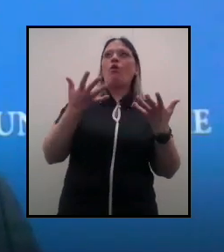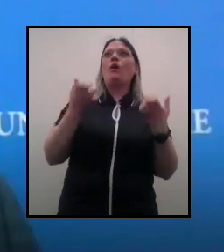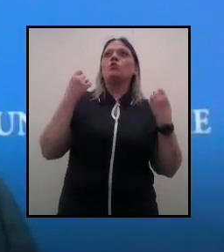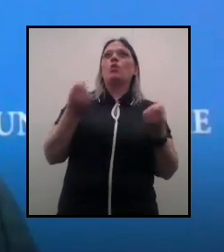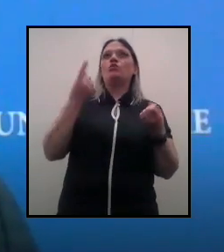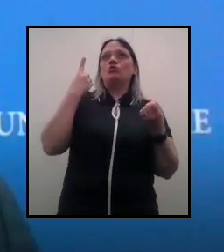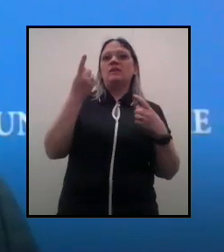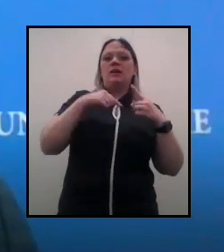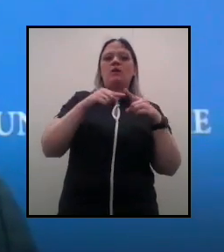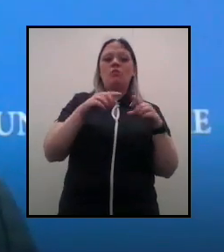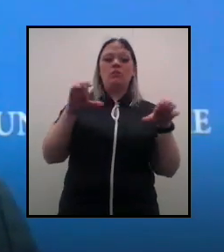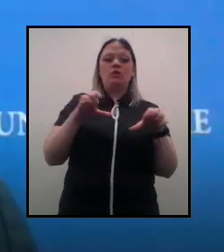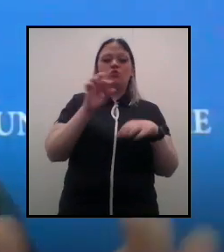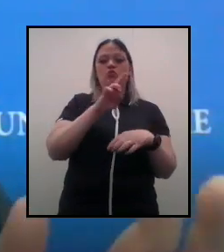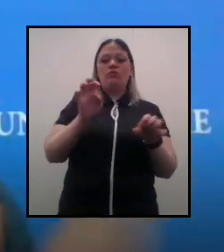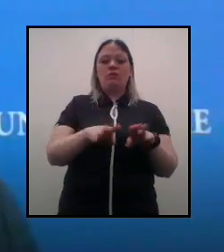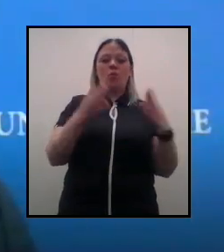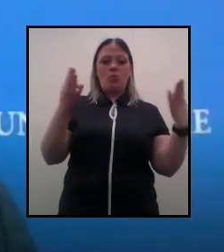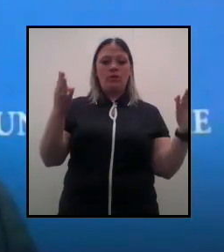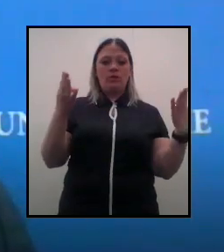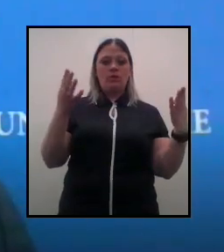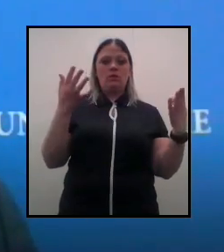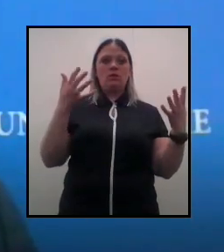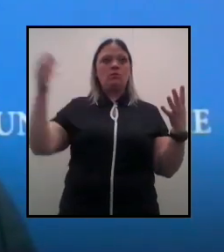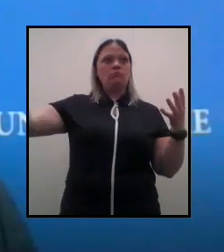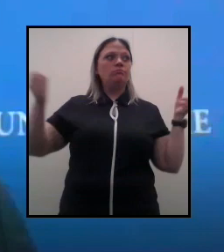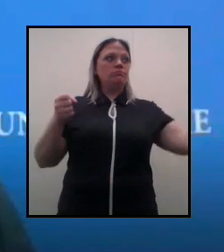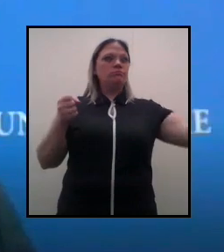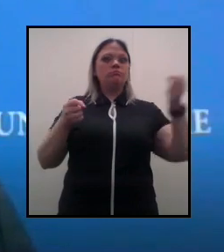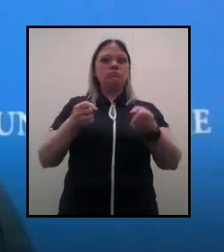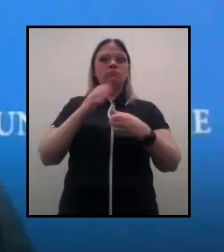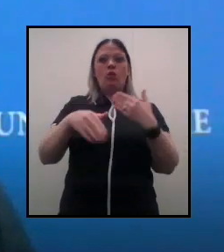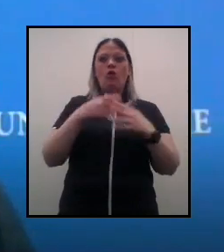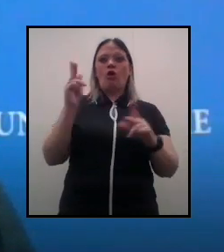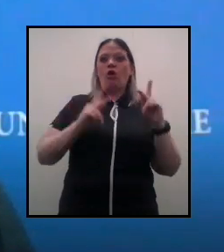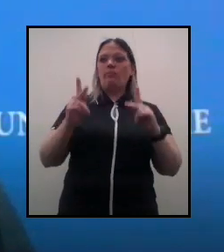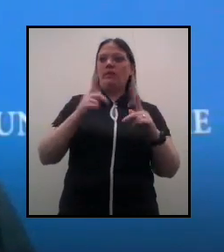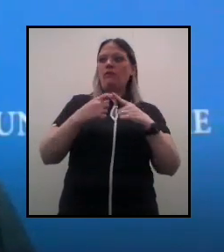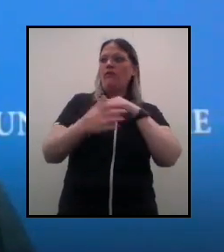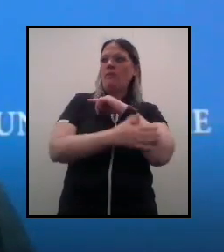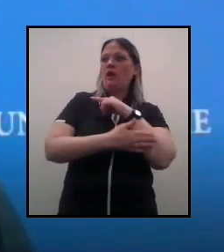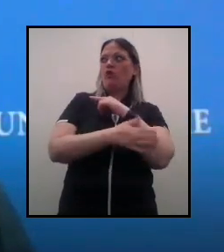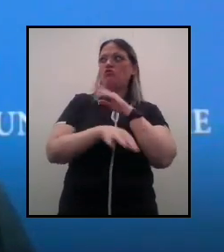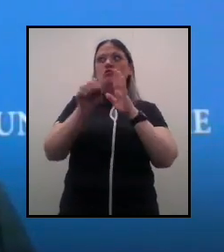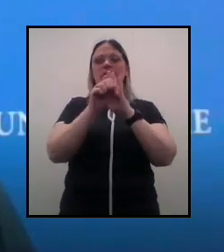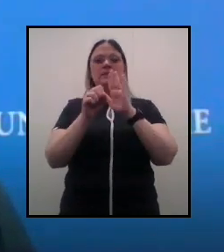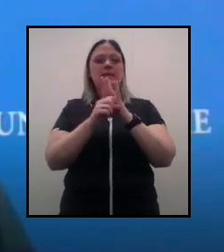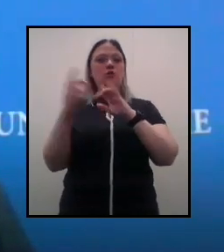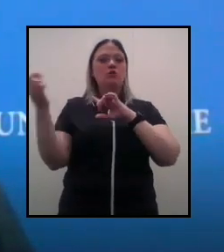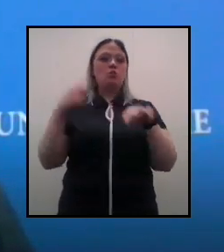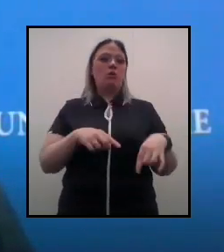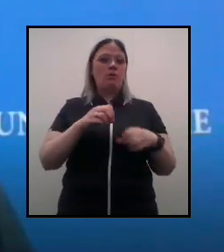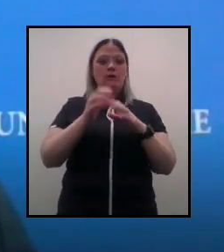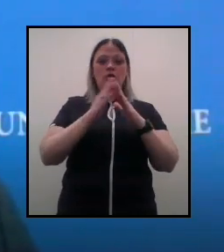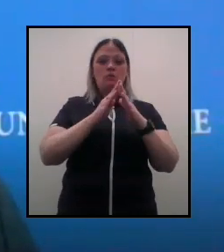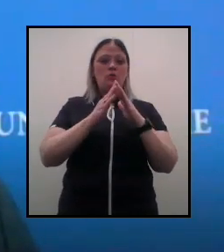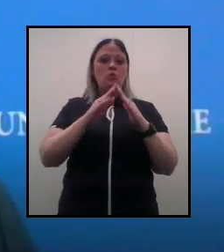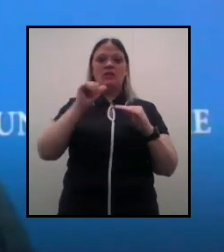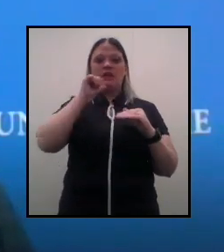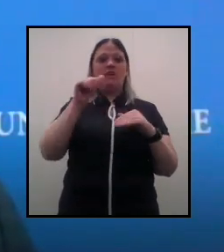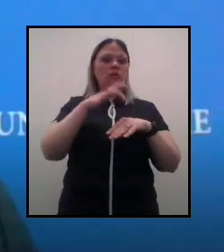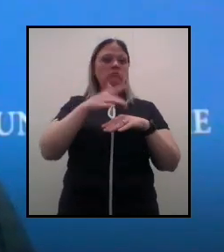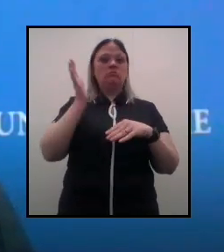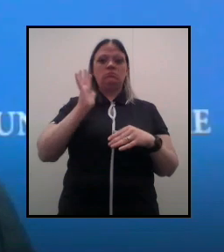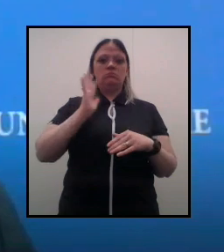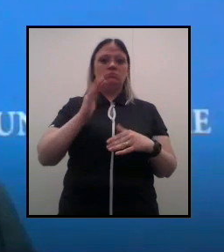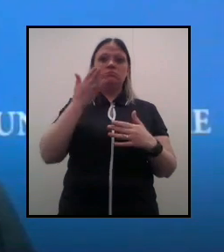when we do these reopenings, we're not bringing people from other parts of the state or other parts of the country, so to speak, into communities where they haven't been. That could be